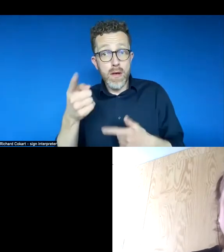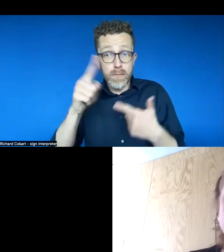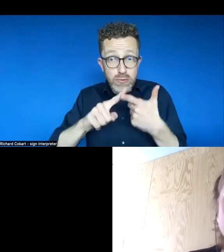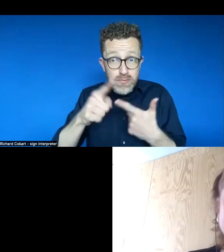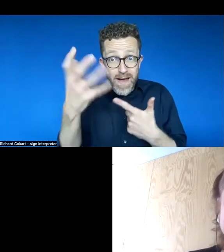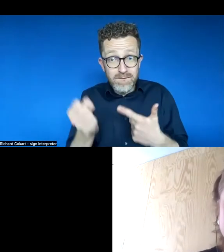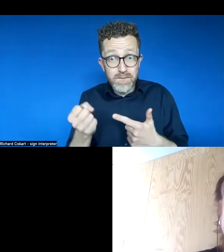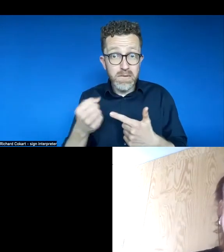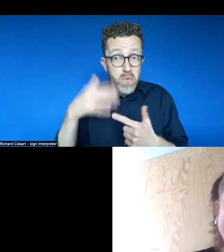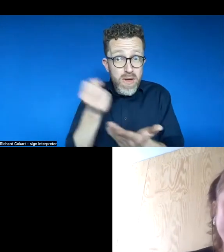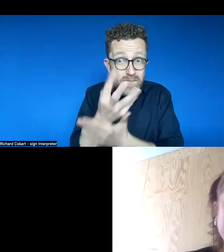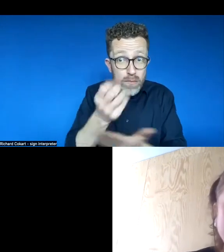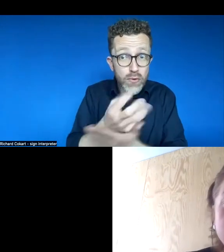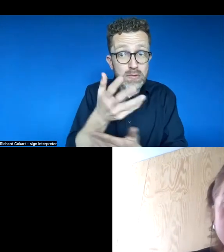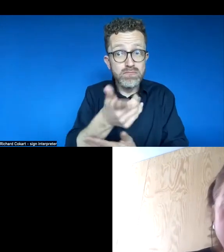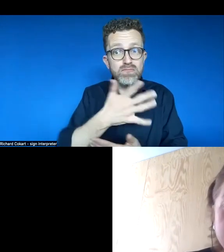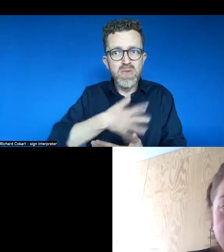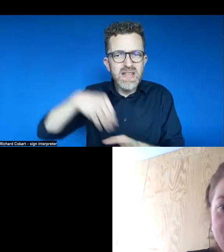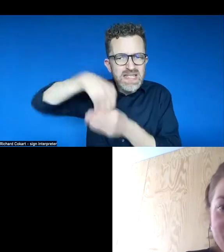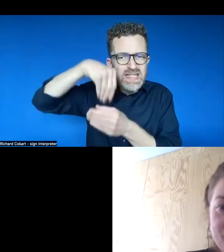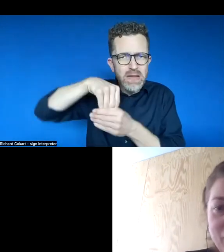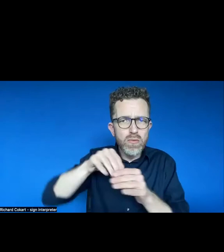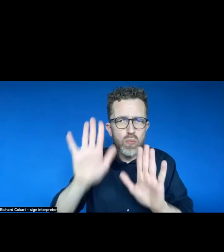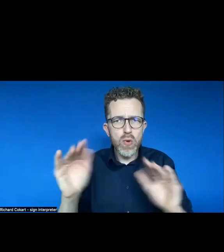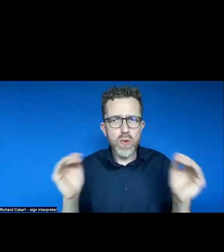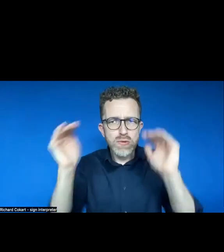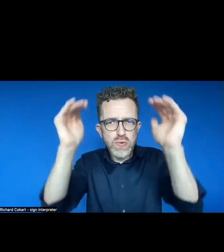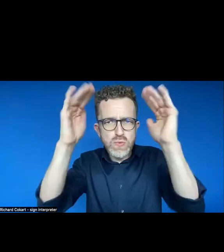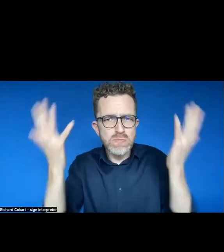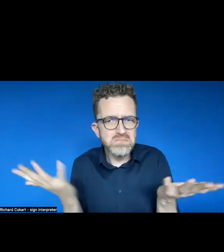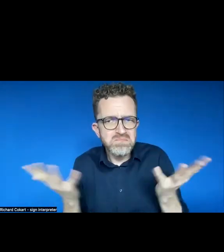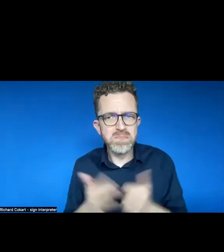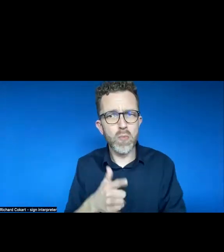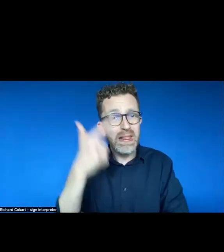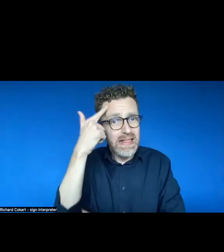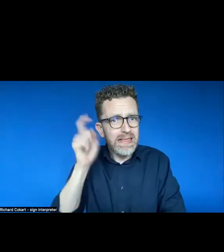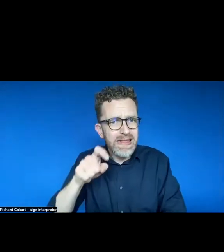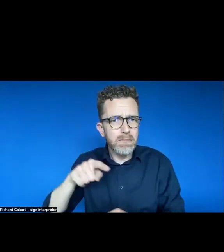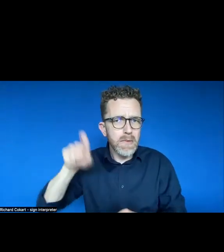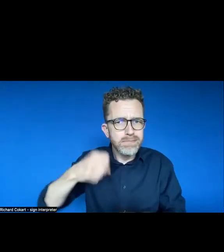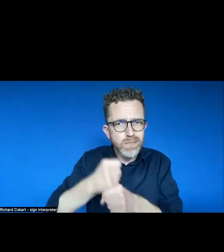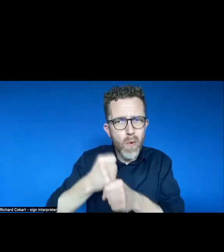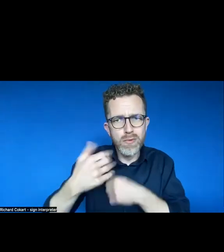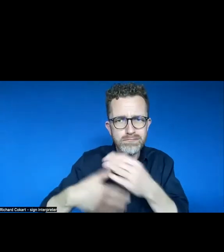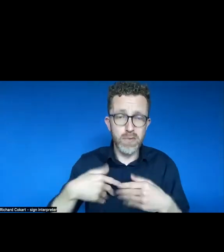yours. Mm-hmm. Thank you, Ines. Thank you, Mariana and Galina. I'm